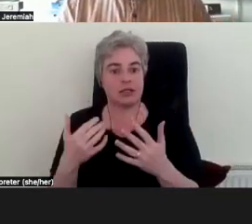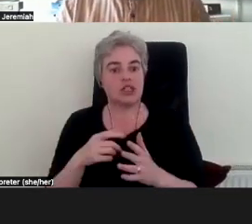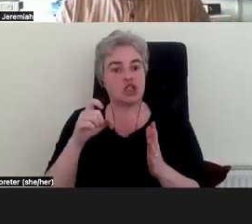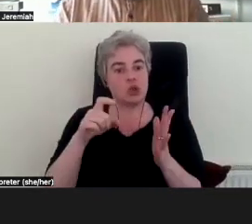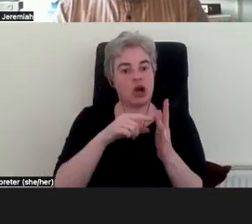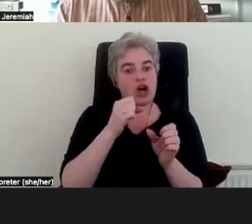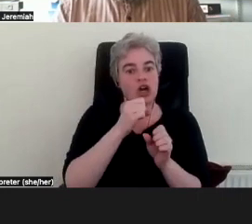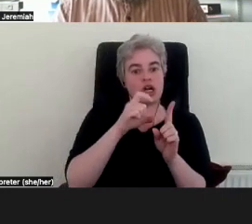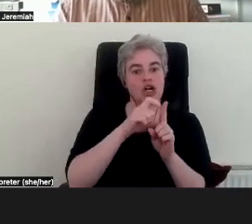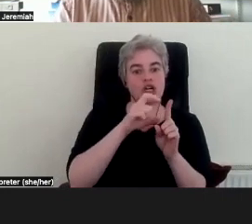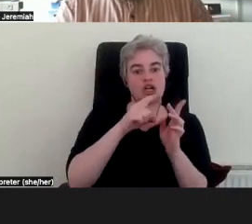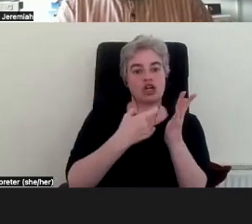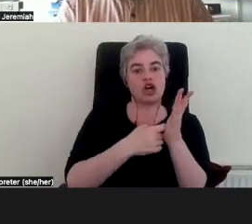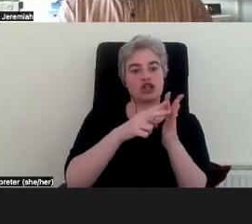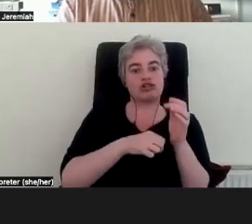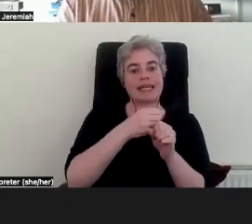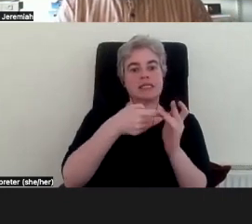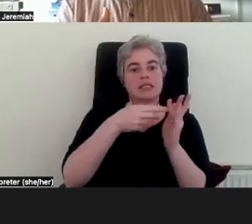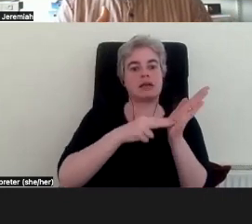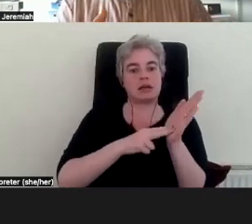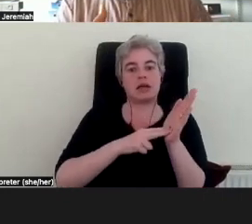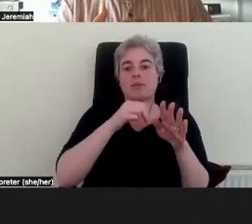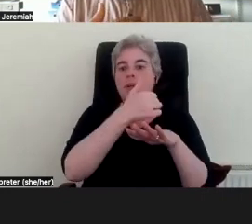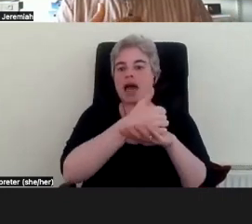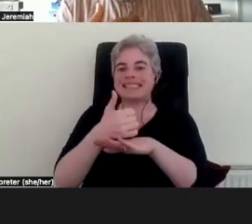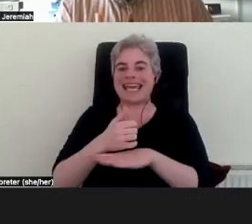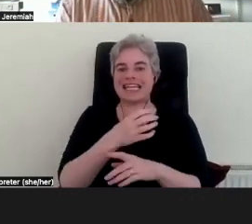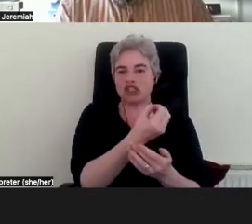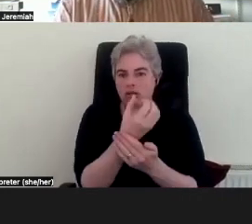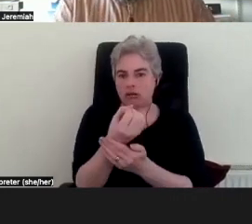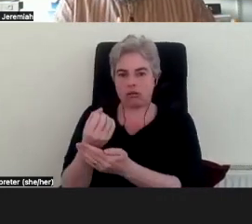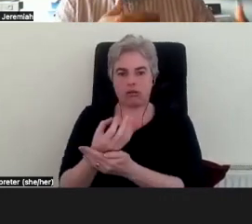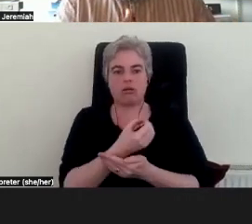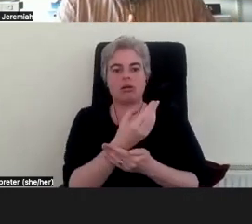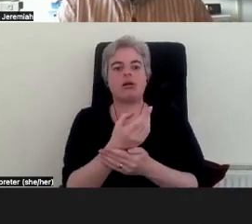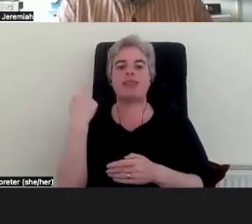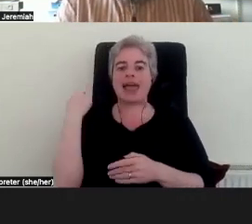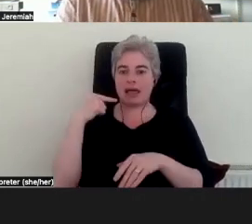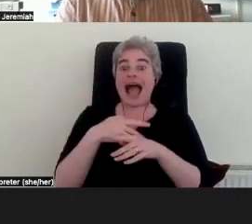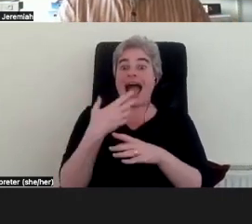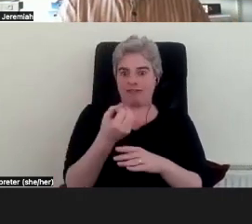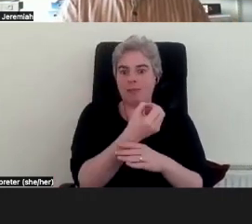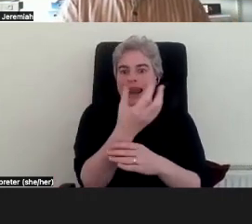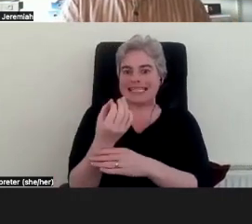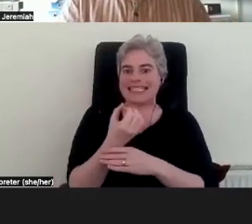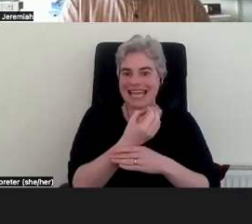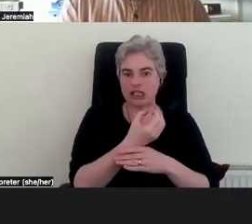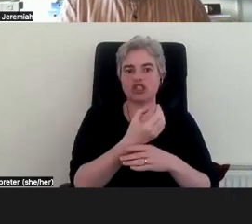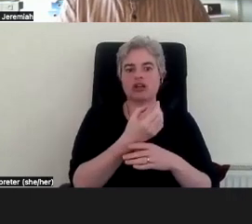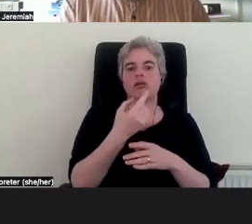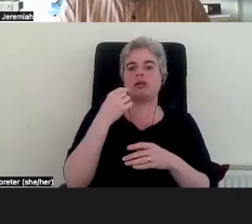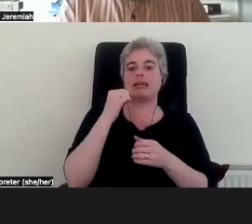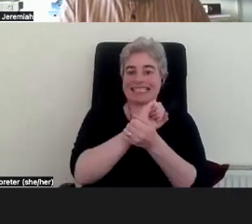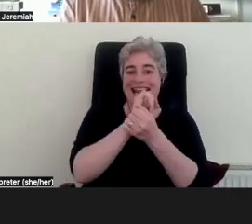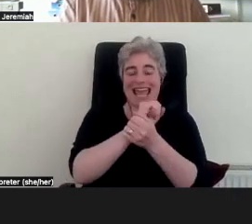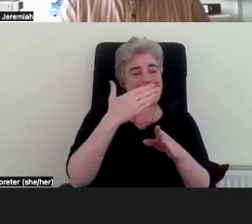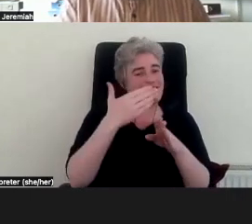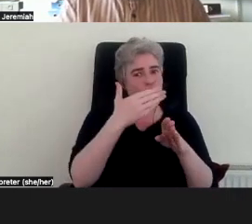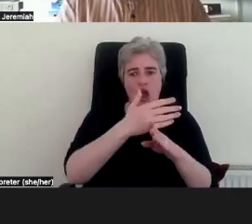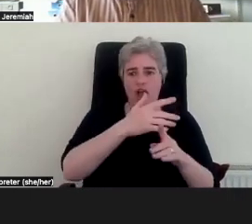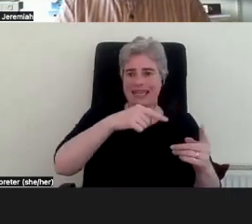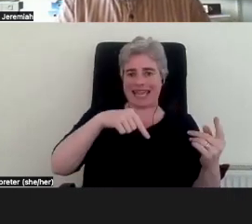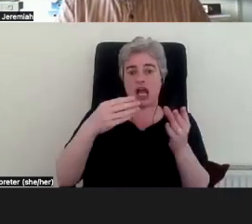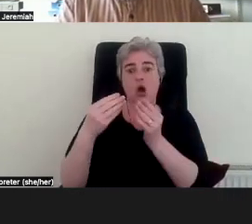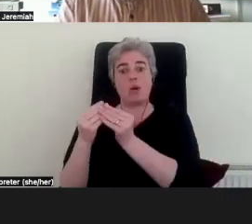that clearly shows that there were plantation slaves working with